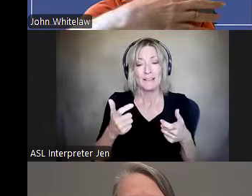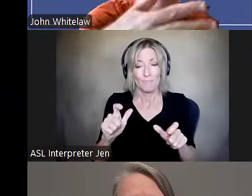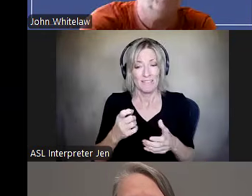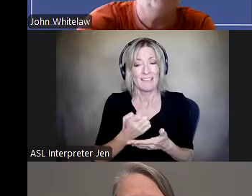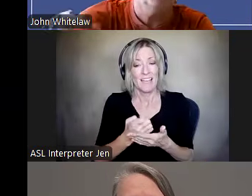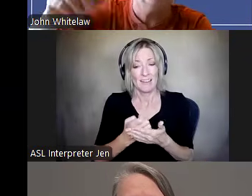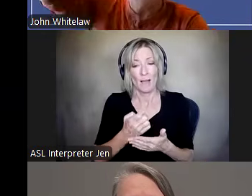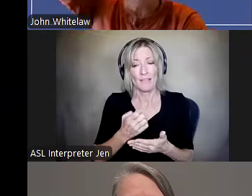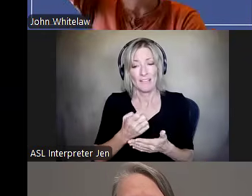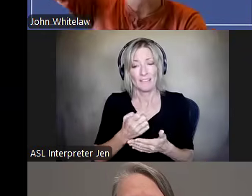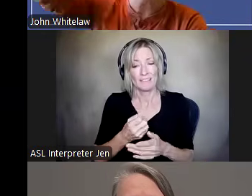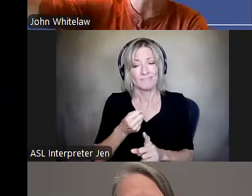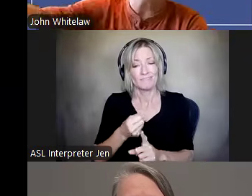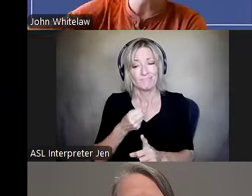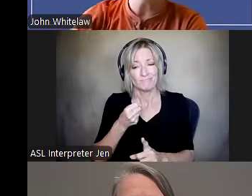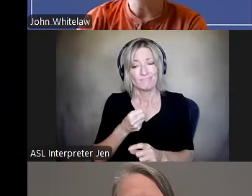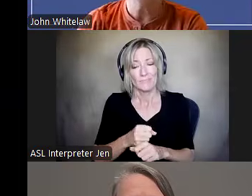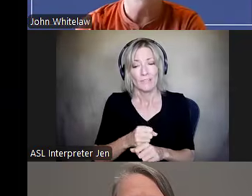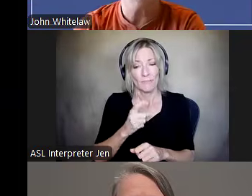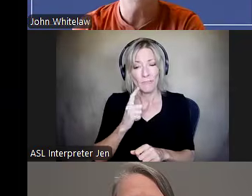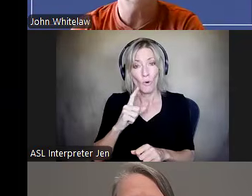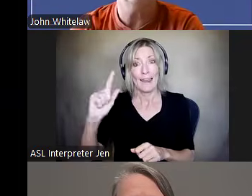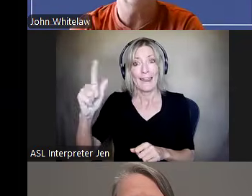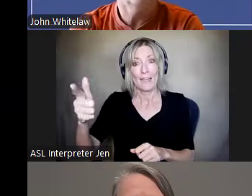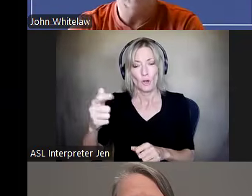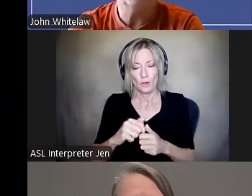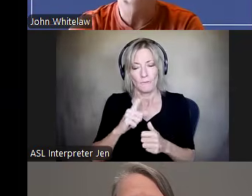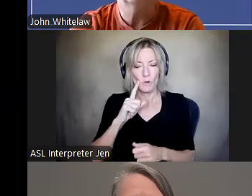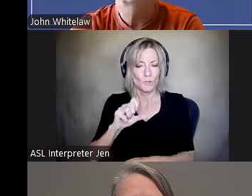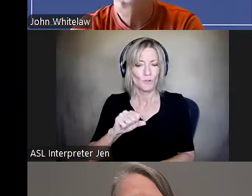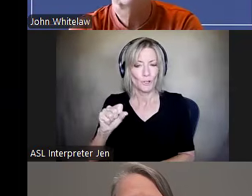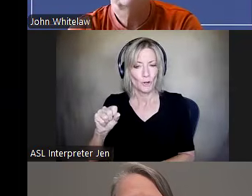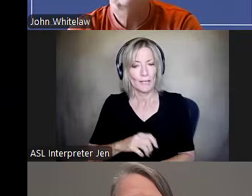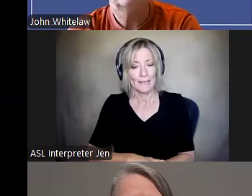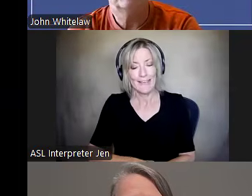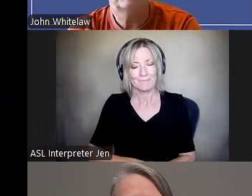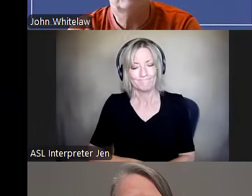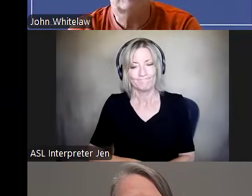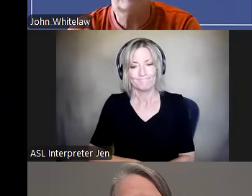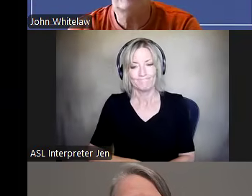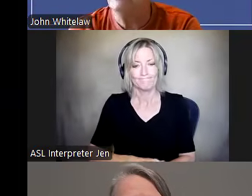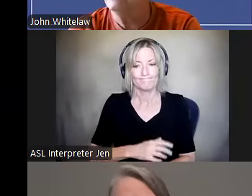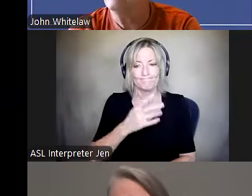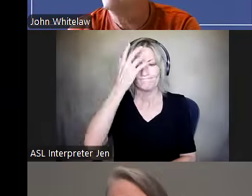just in those years, but at the back end when you're looking at your Social Security. That's for sure.